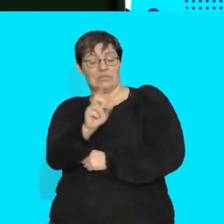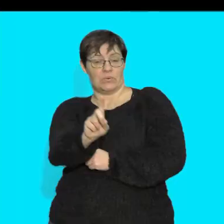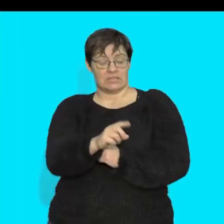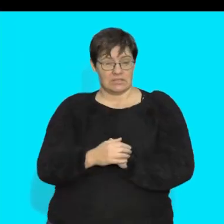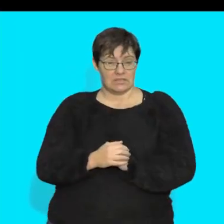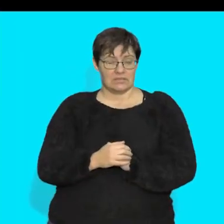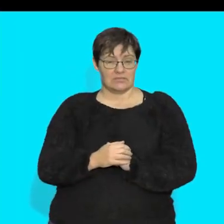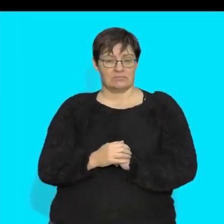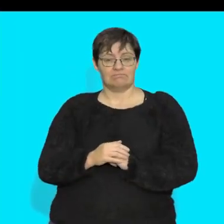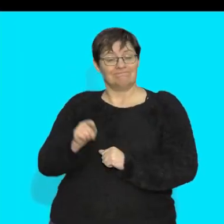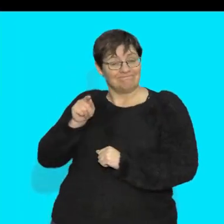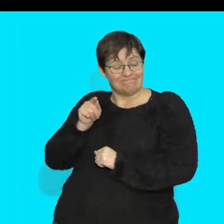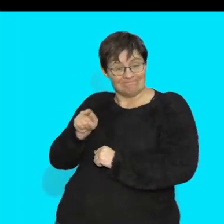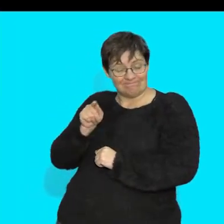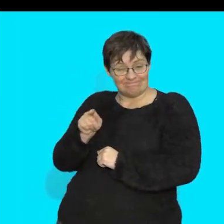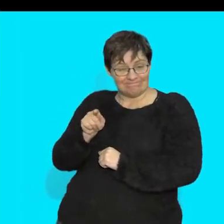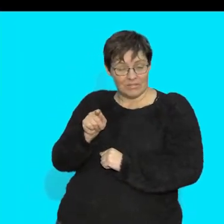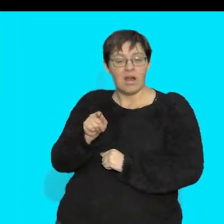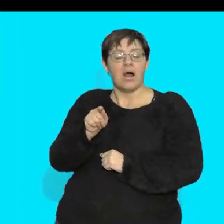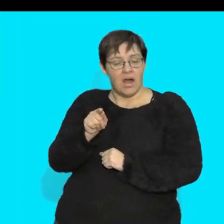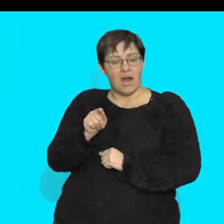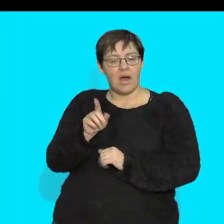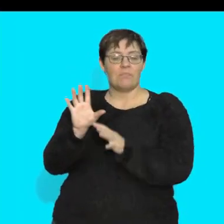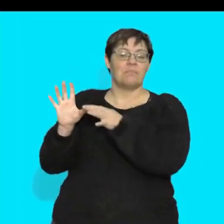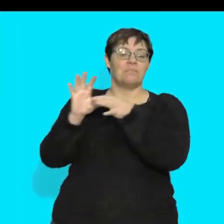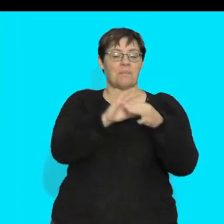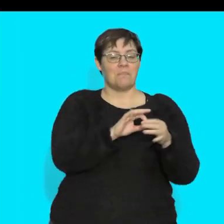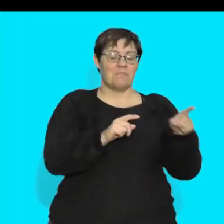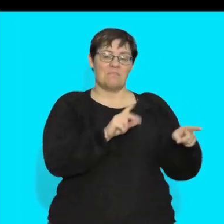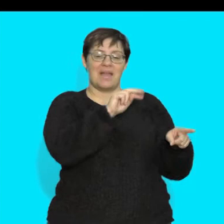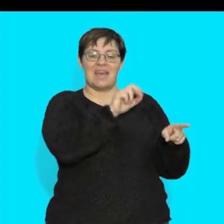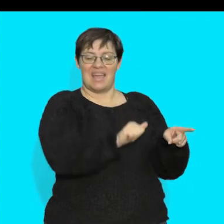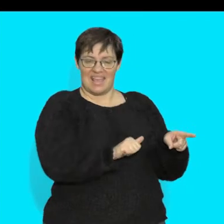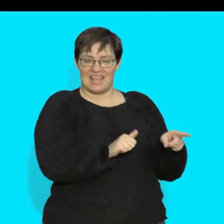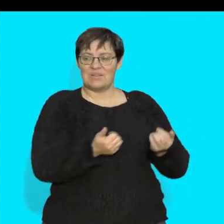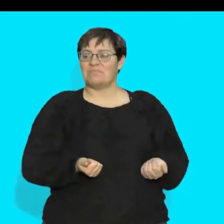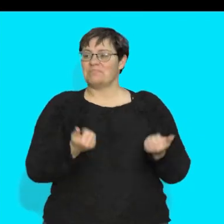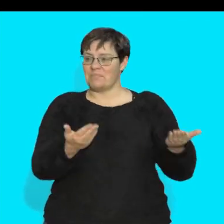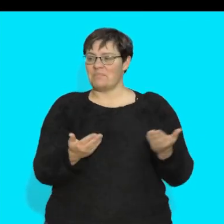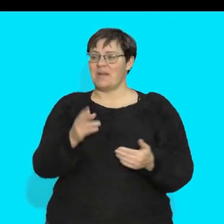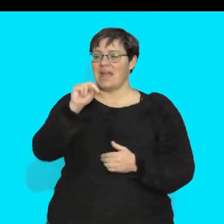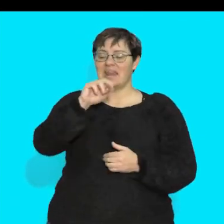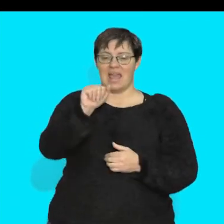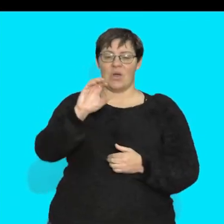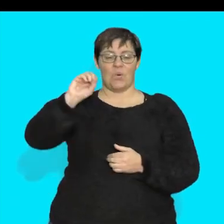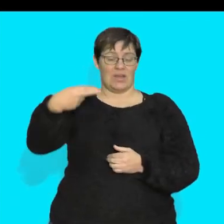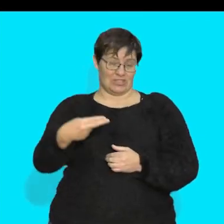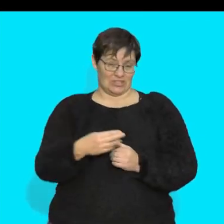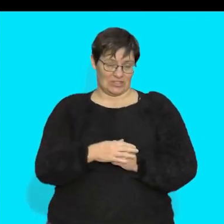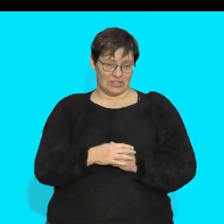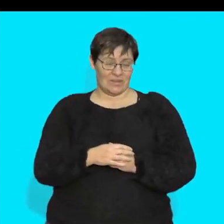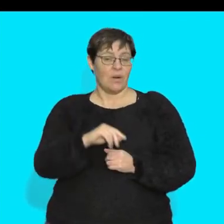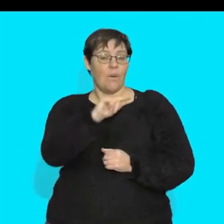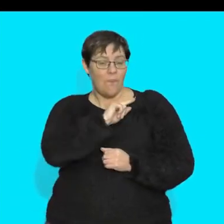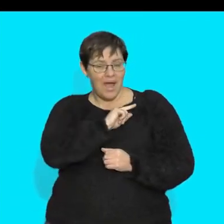I want you to see as well, this hydroxide is going to be able to link up with that sodium to give us the sodium